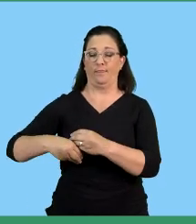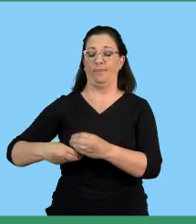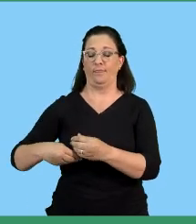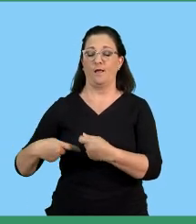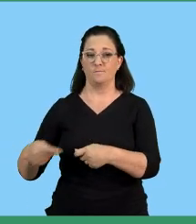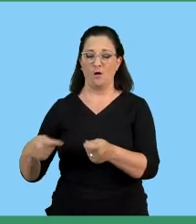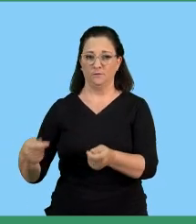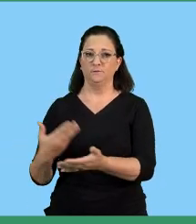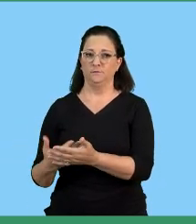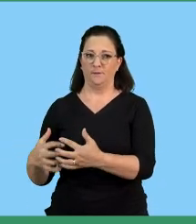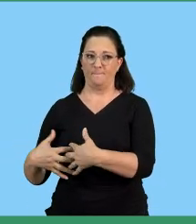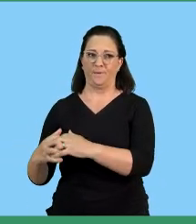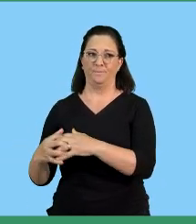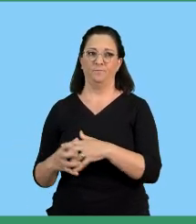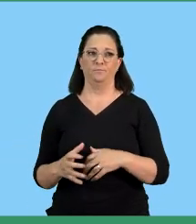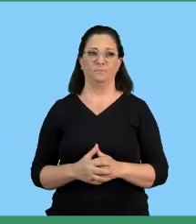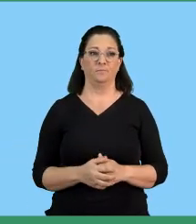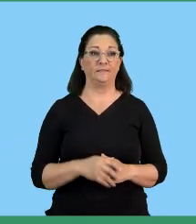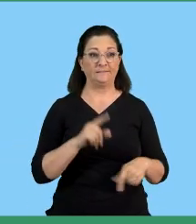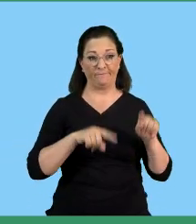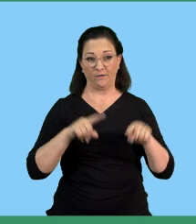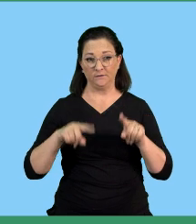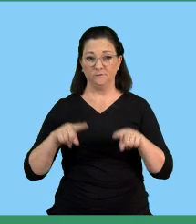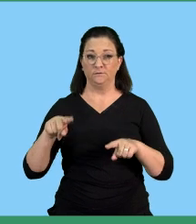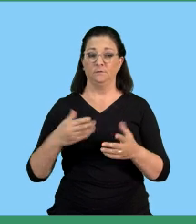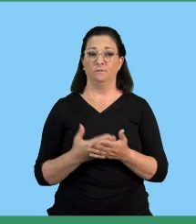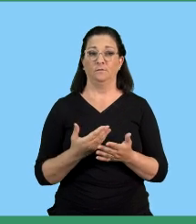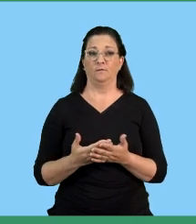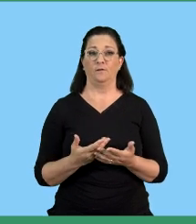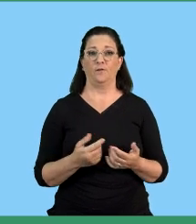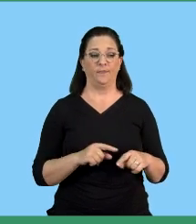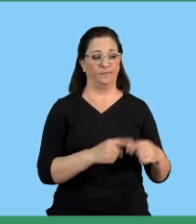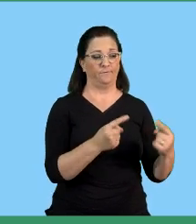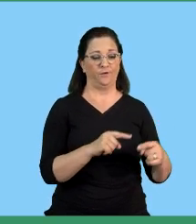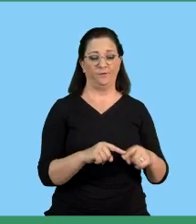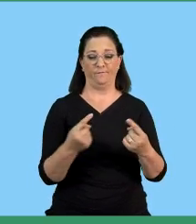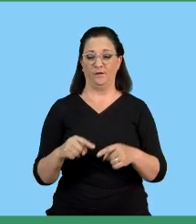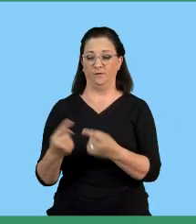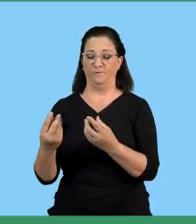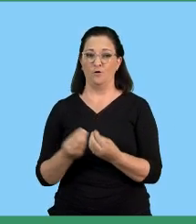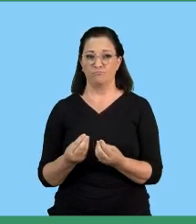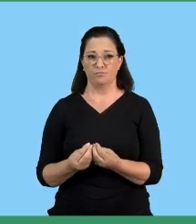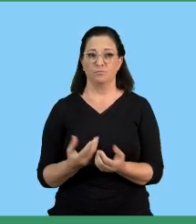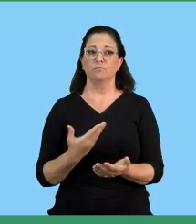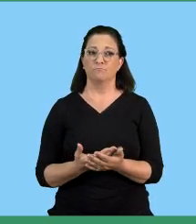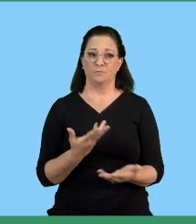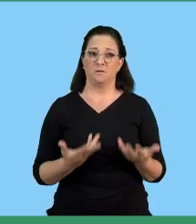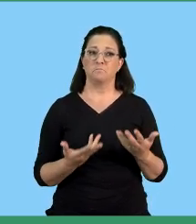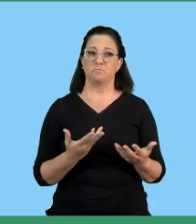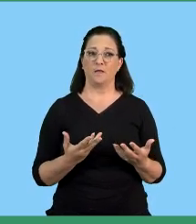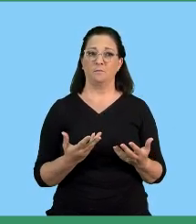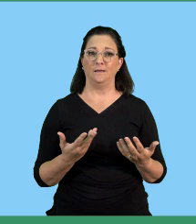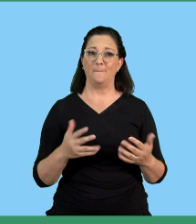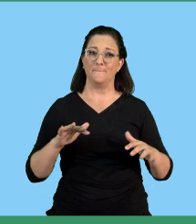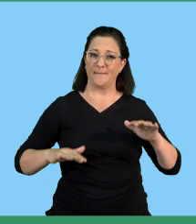markets can be established. Diversification into a number of industries or product line can help a balance